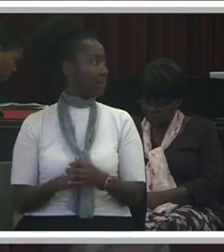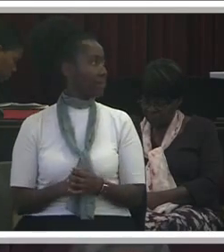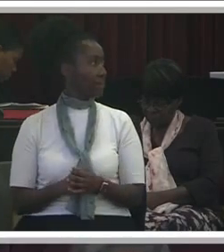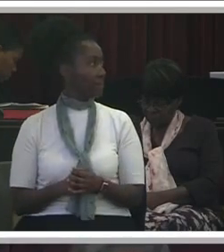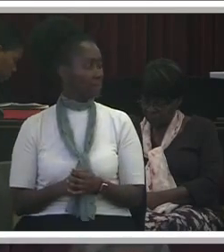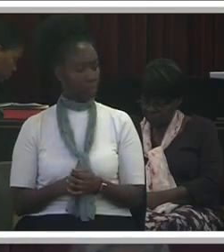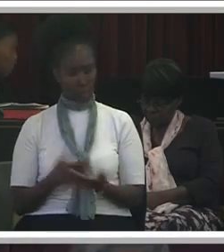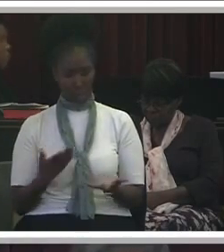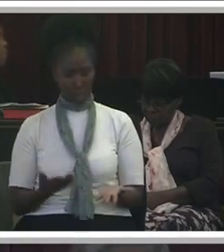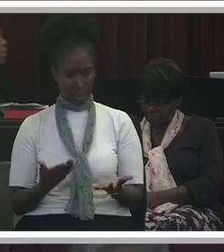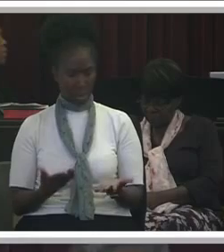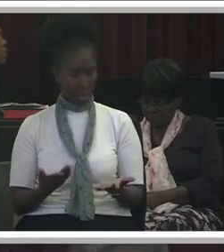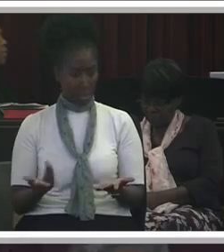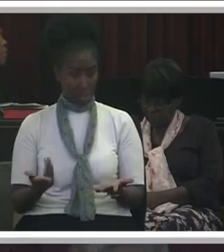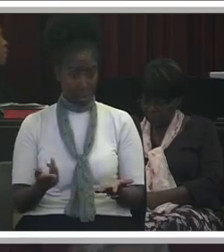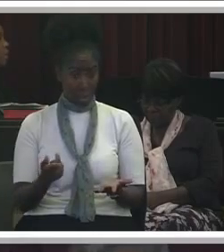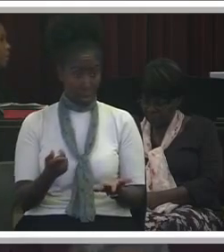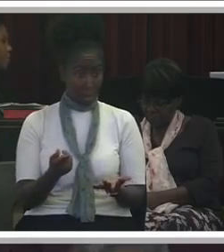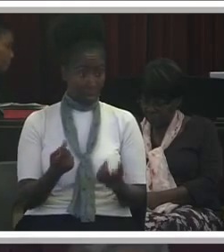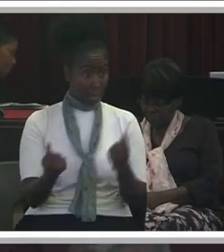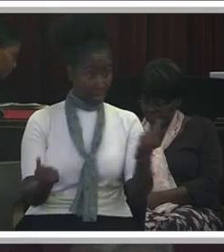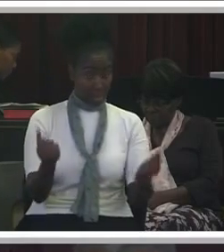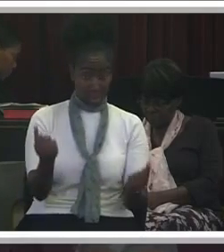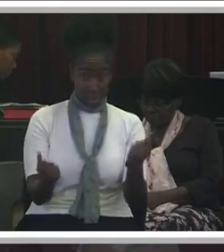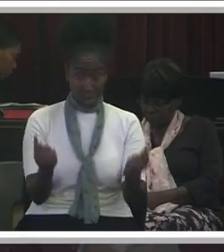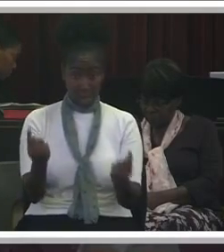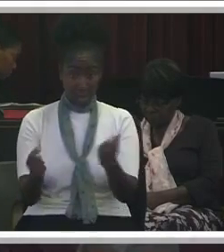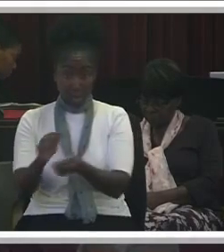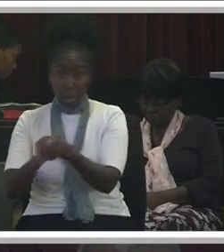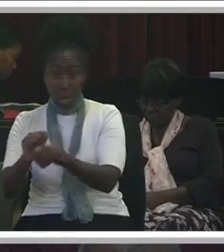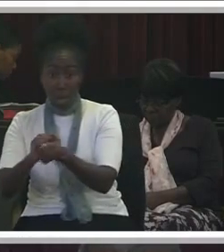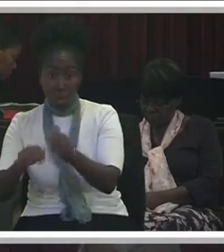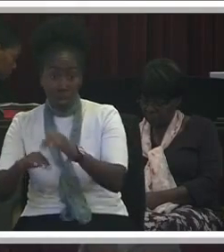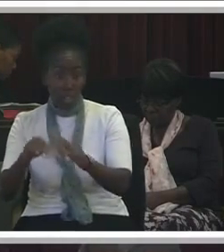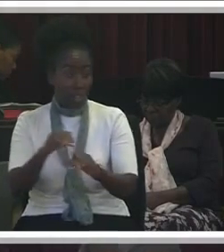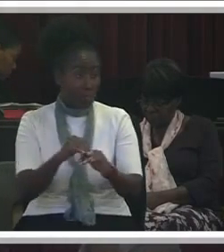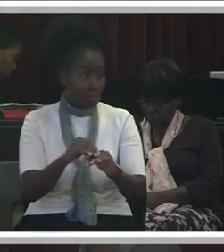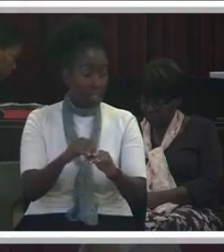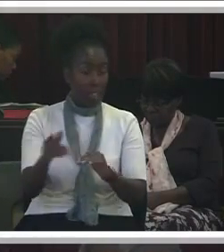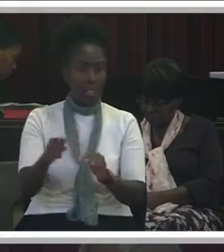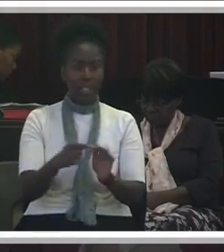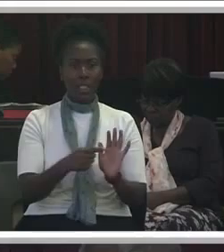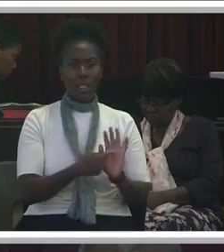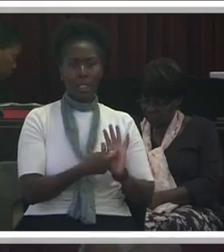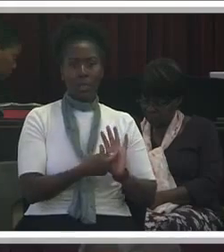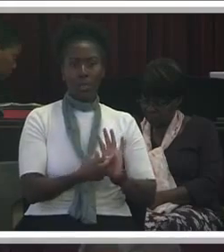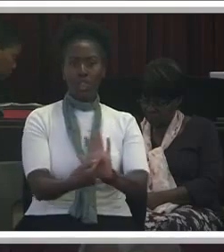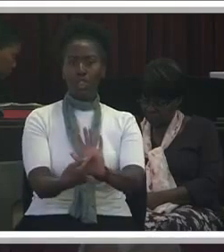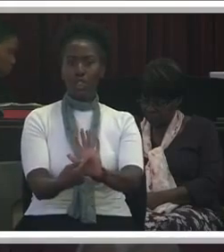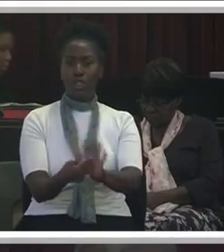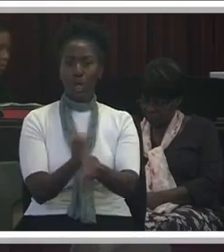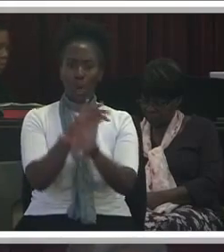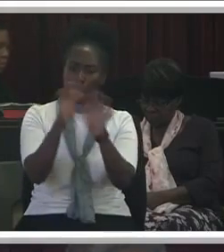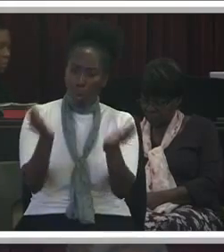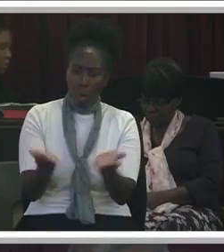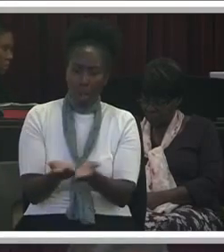So today, as we wash one another's feet, we're actually demonstrating to the world that we